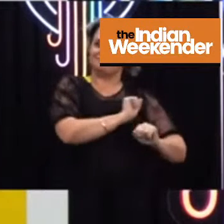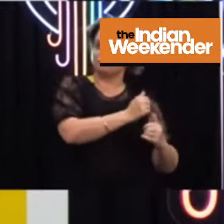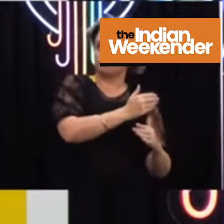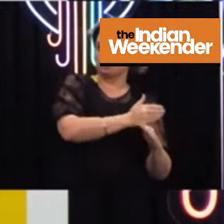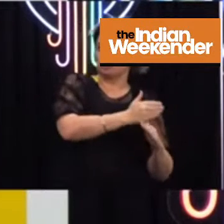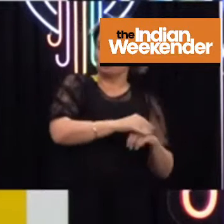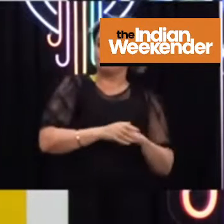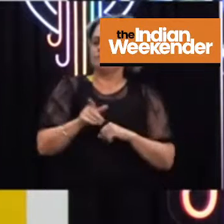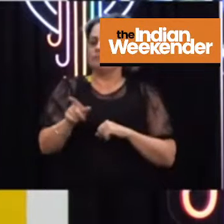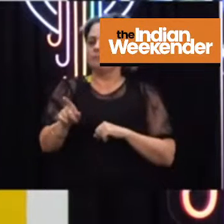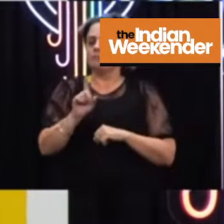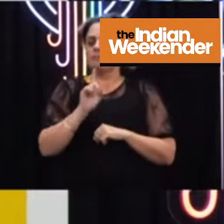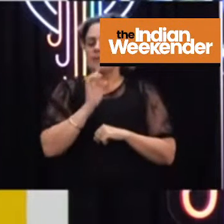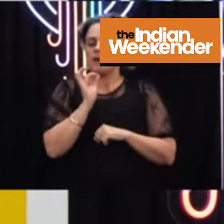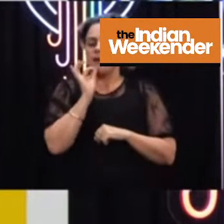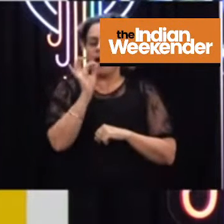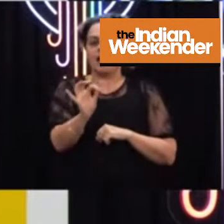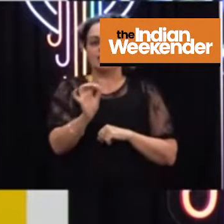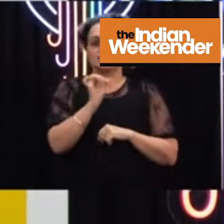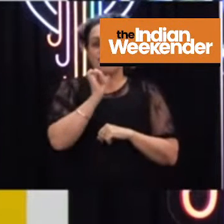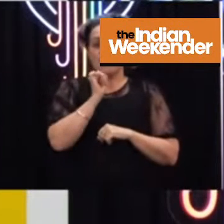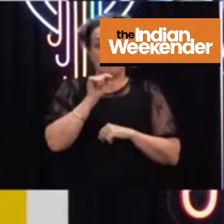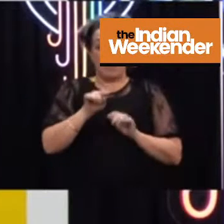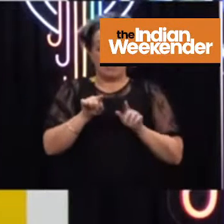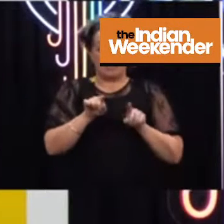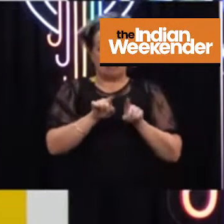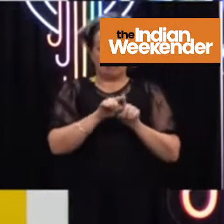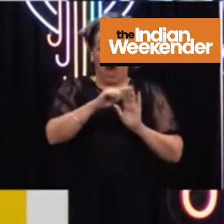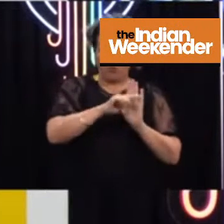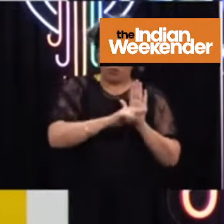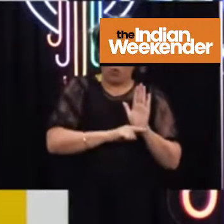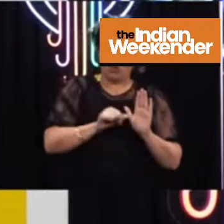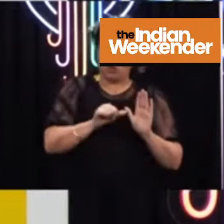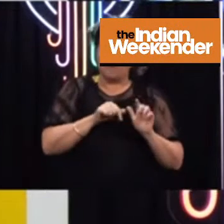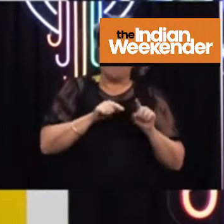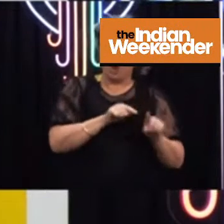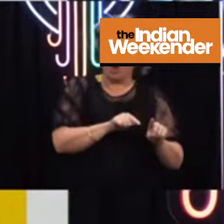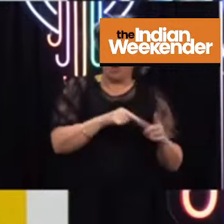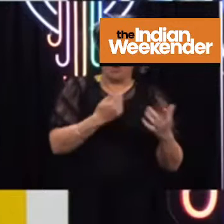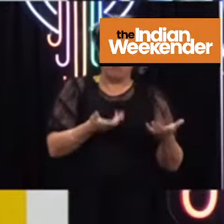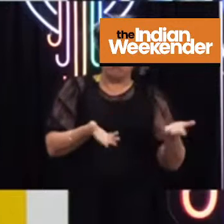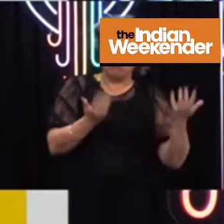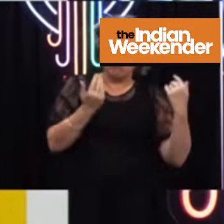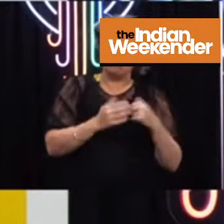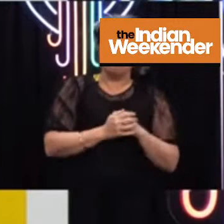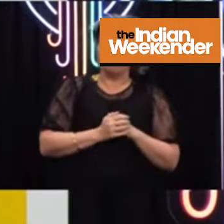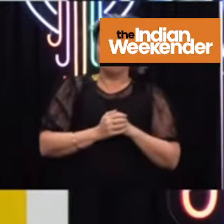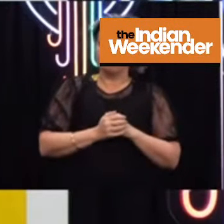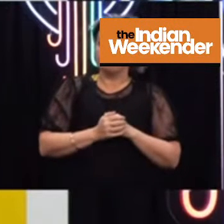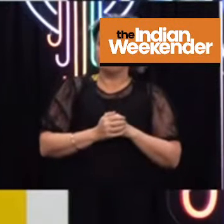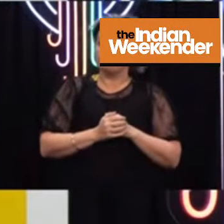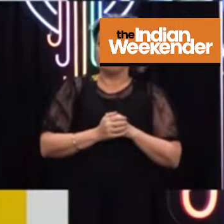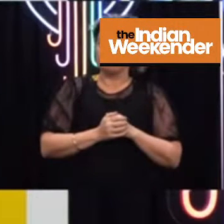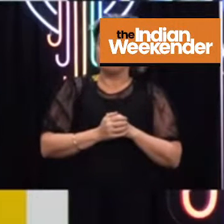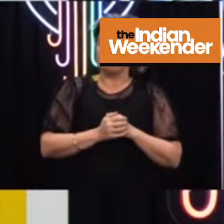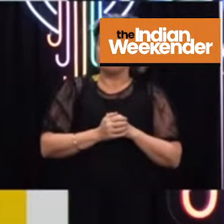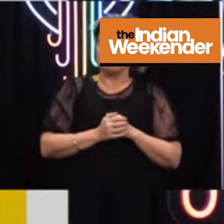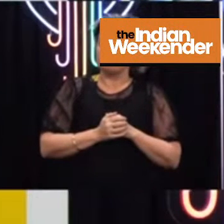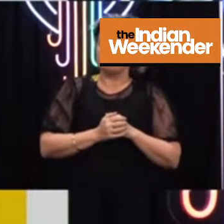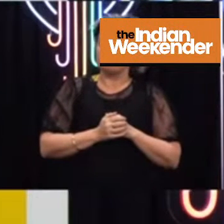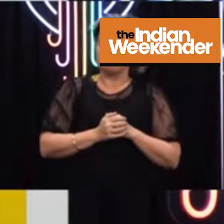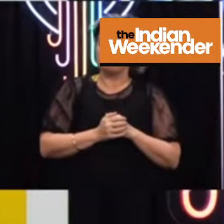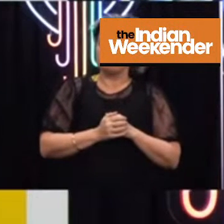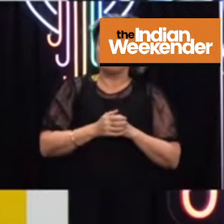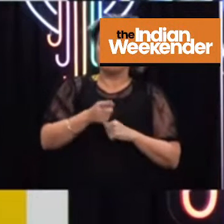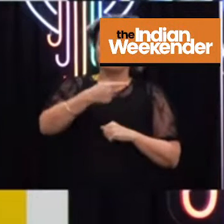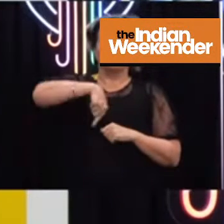it be a blanket rule that if that is happening in the community? Well, the order and the ability to enforce exists, but